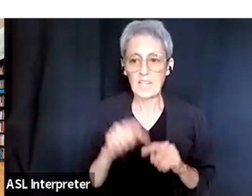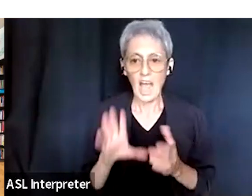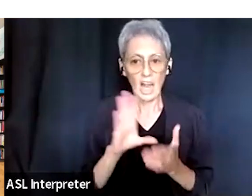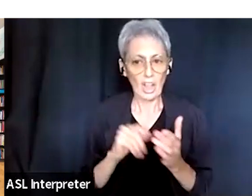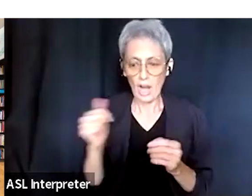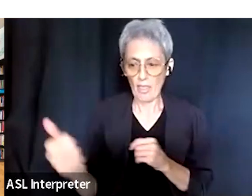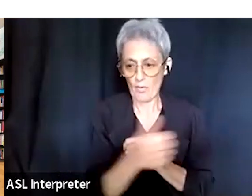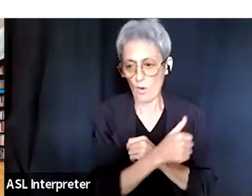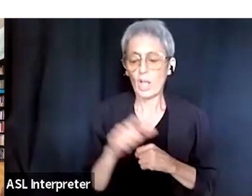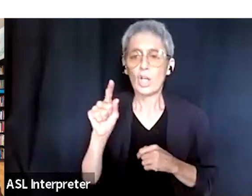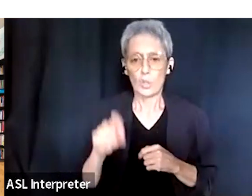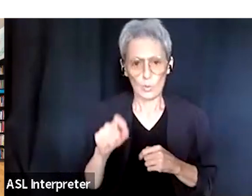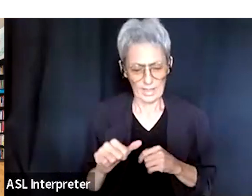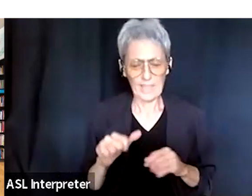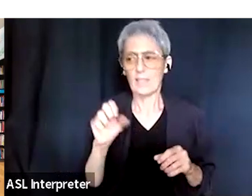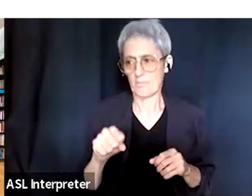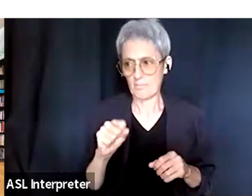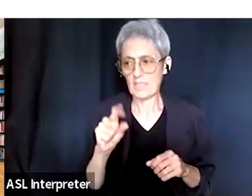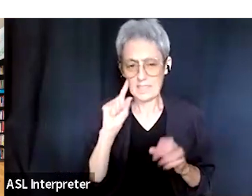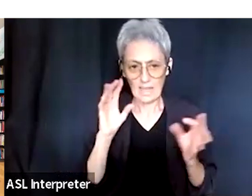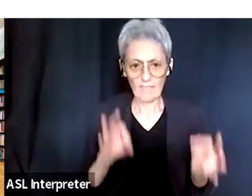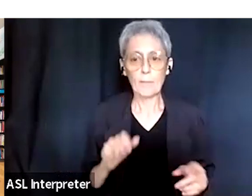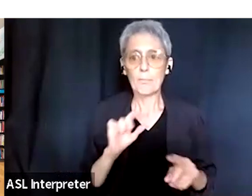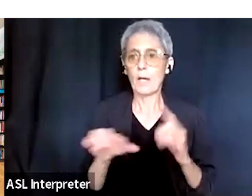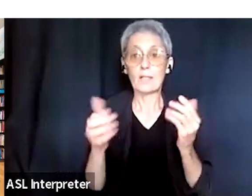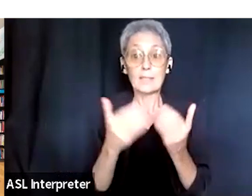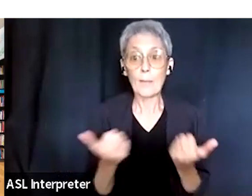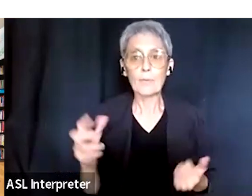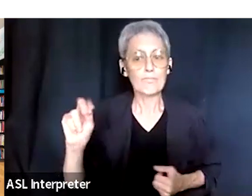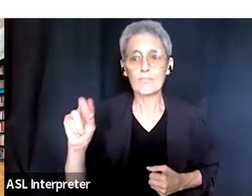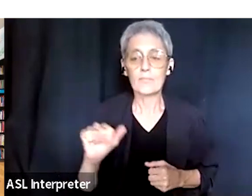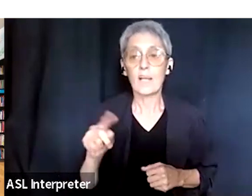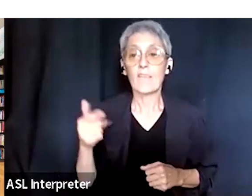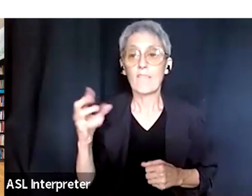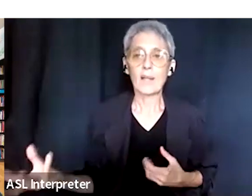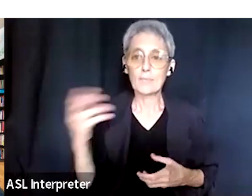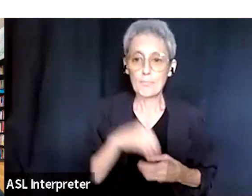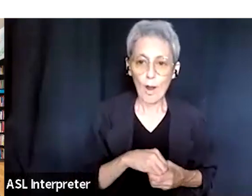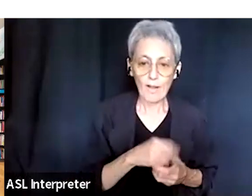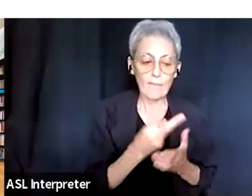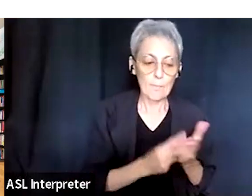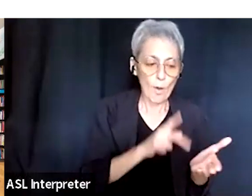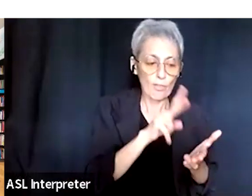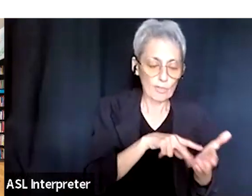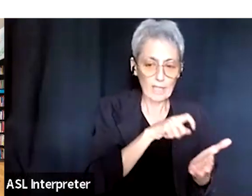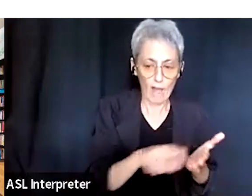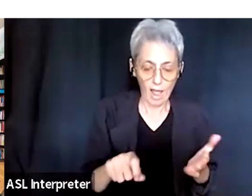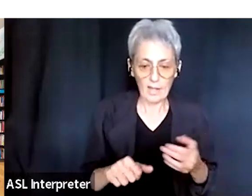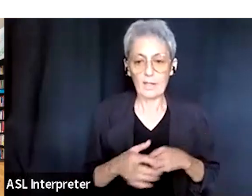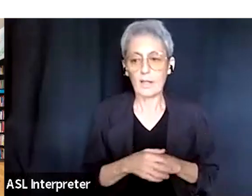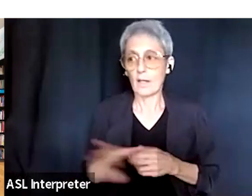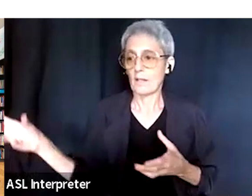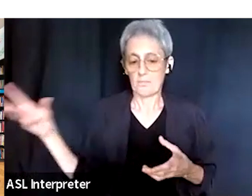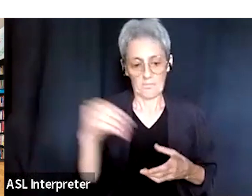to absolutely do it, but not discreetly, because phonics is part of reading and of writing. And it got taken down a